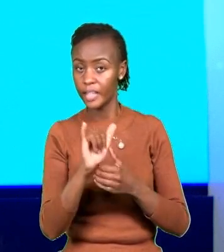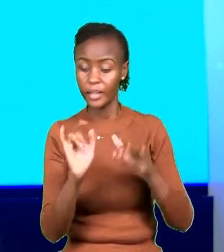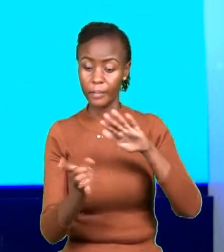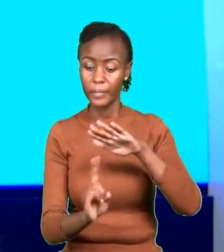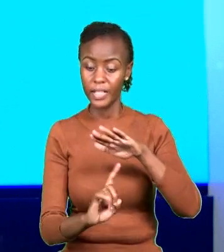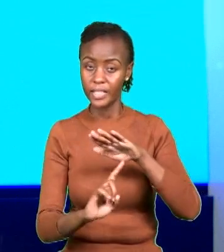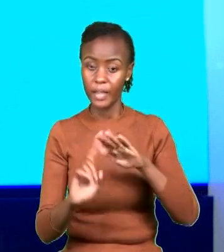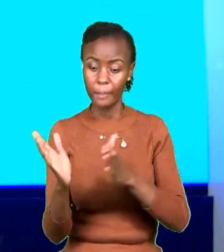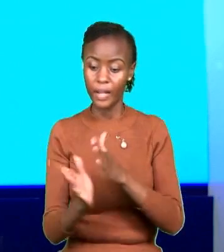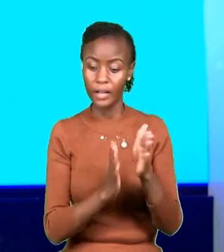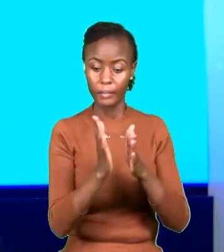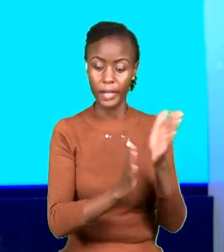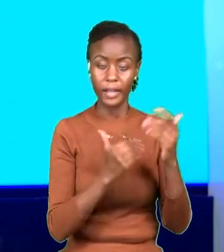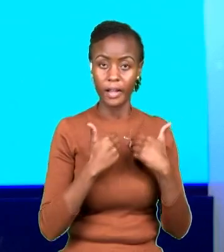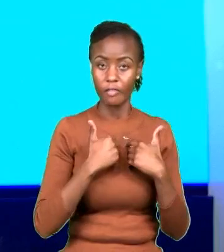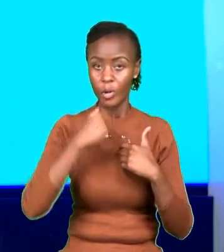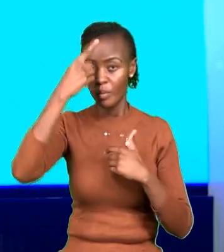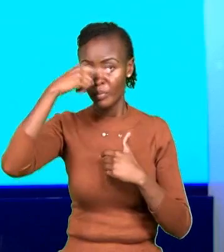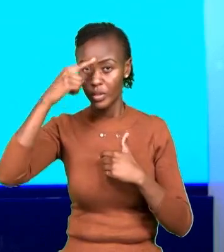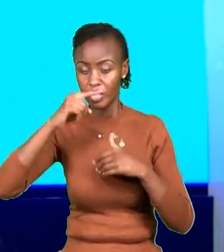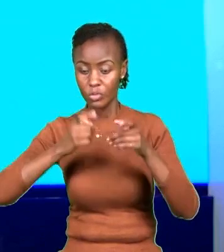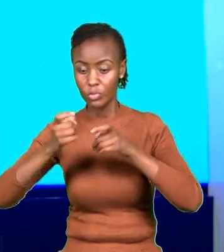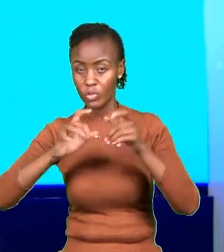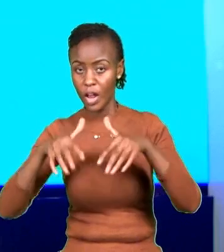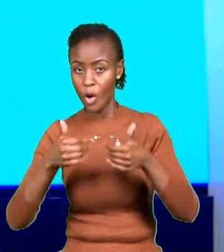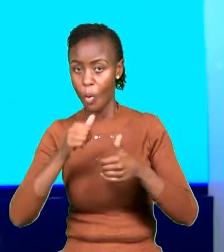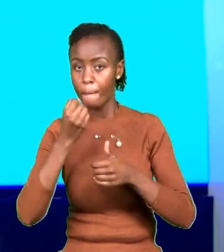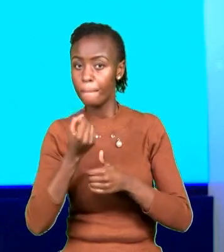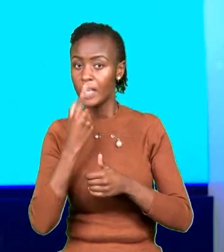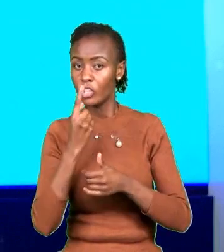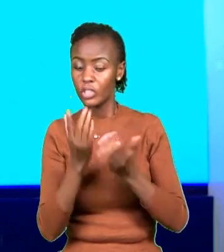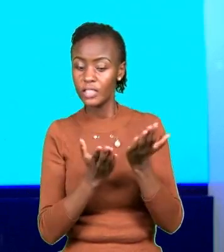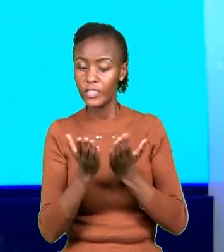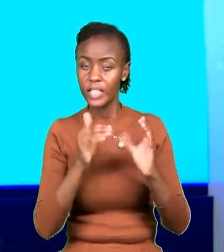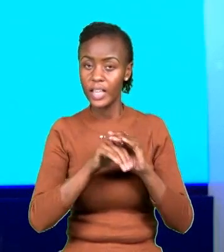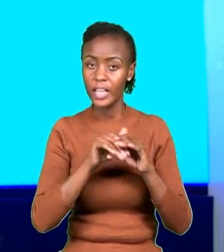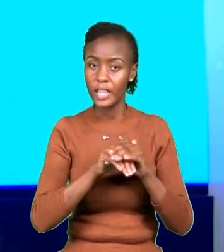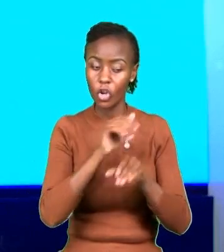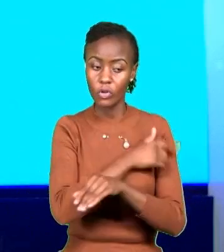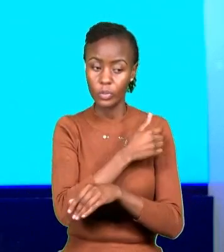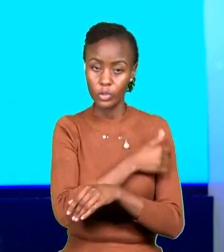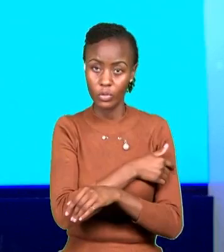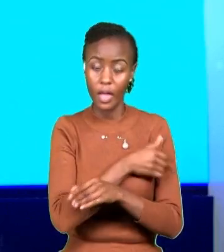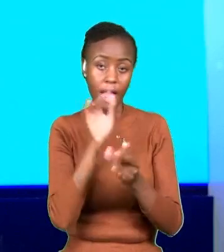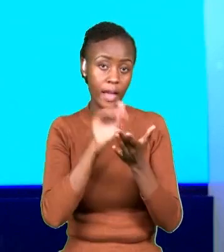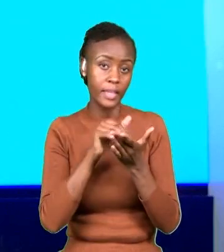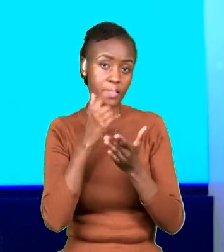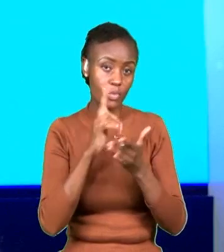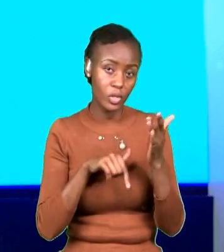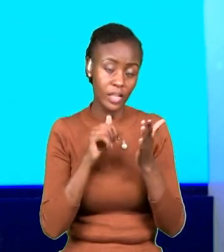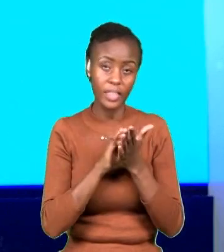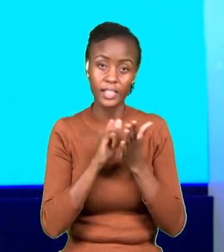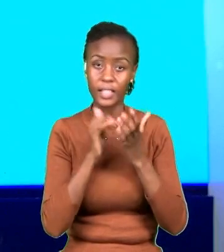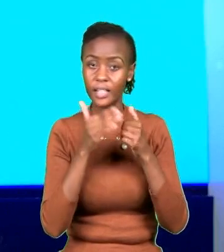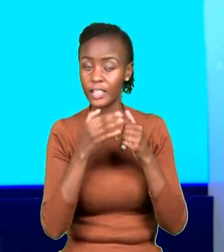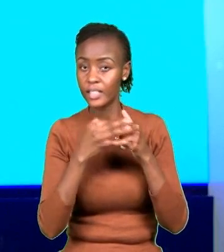to come up with a policy to regulate charges on medical services in the hospitals. The CS also says that 98%